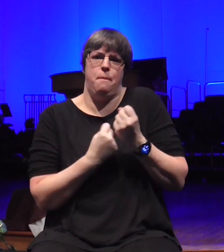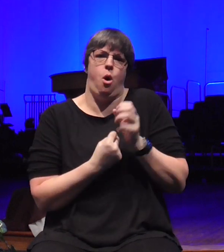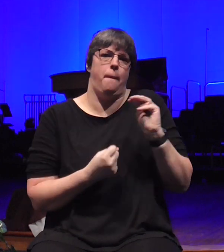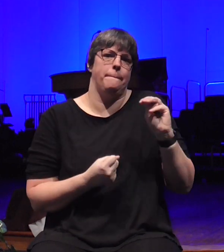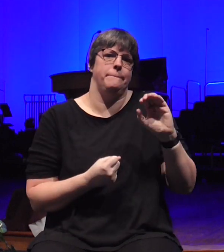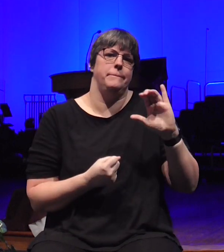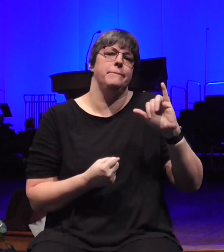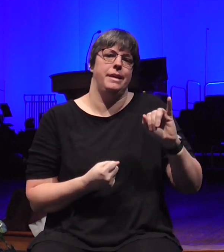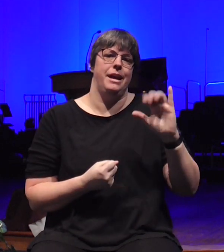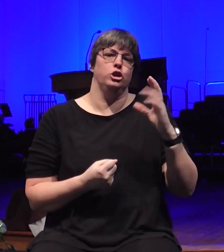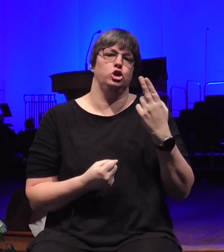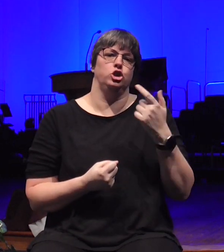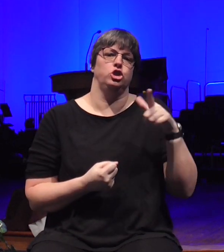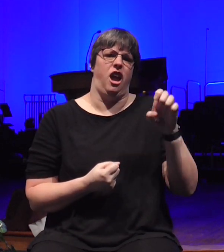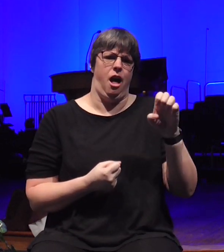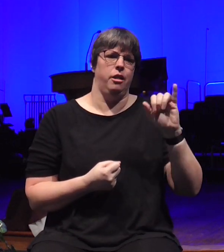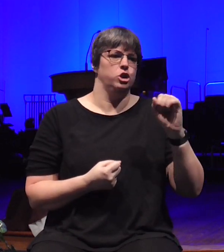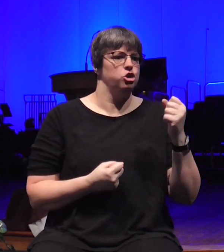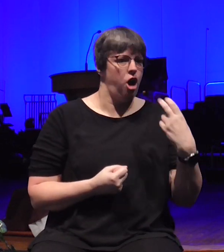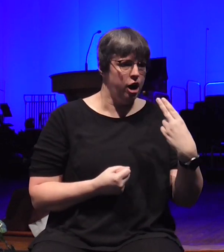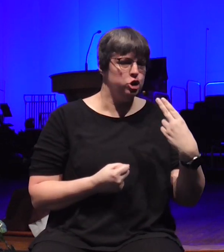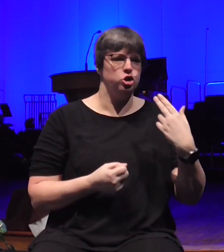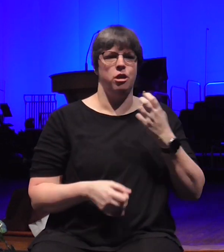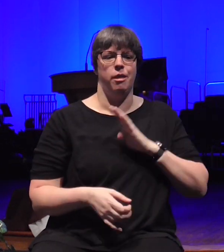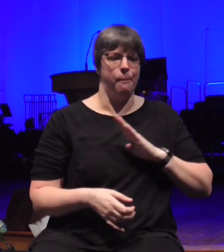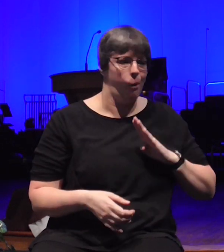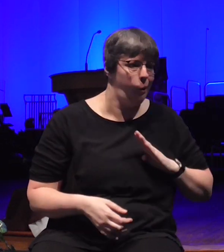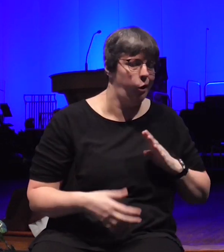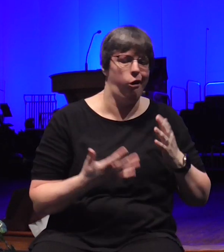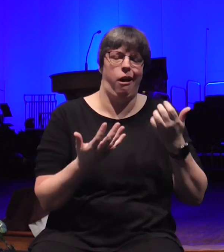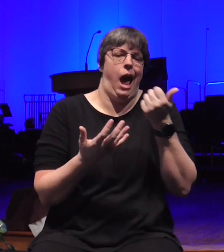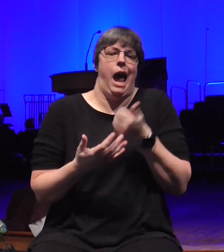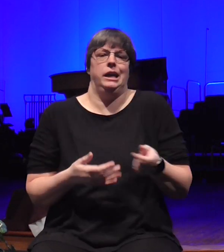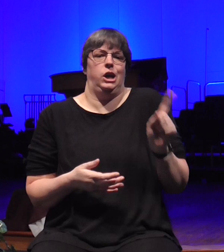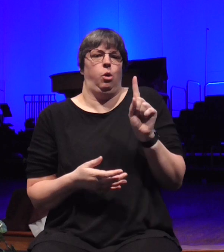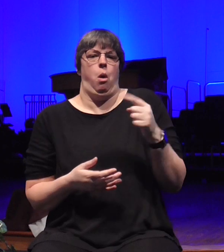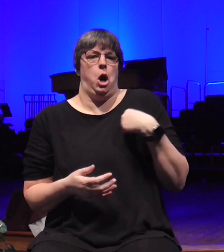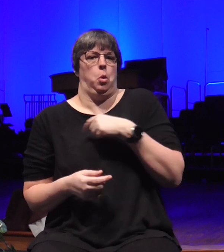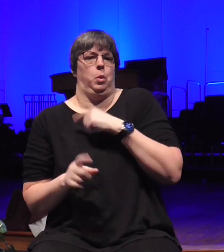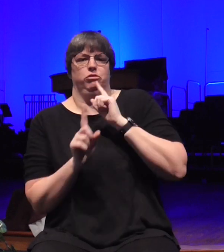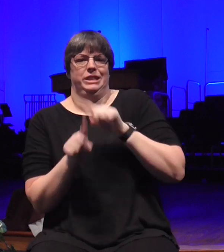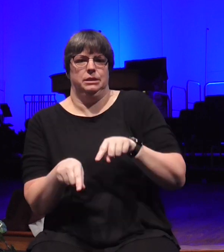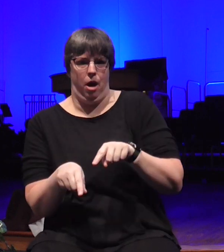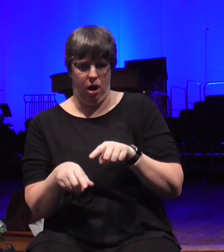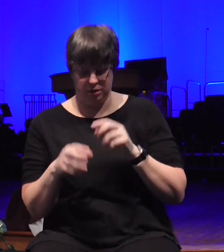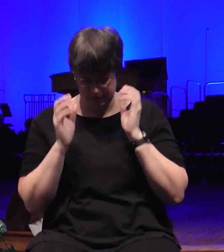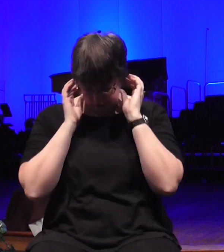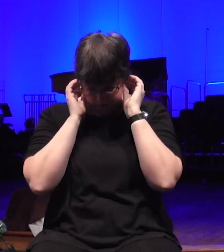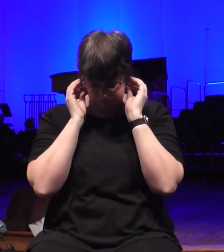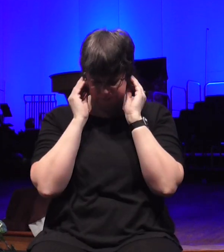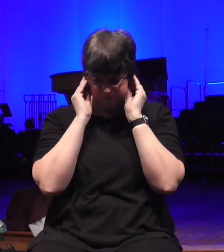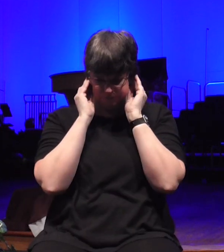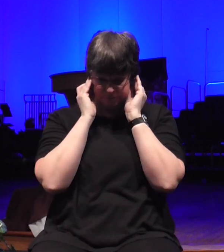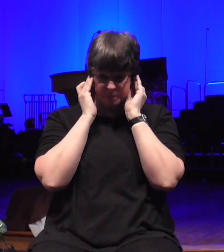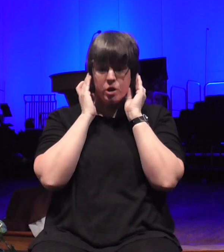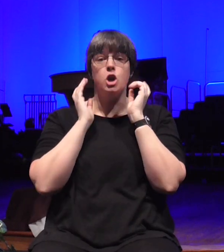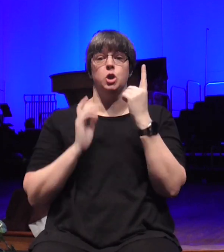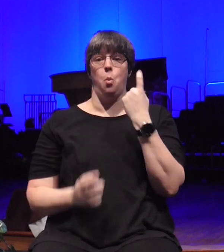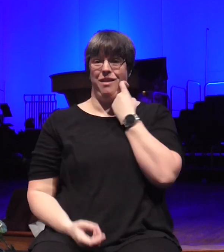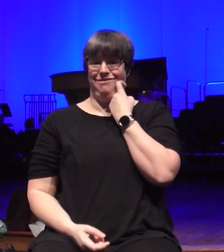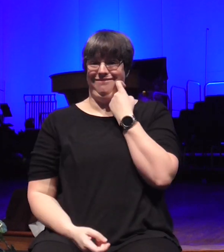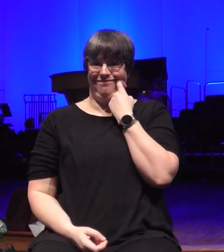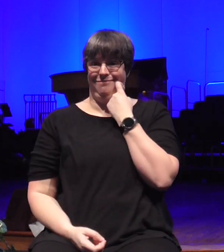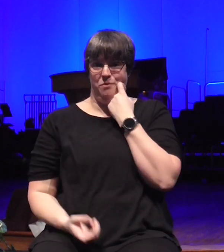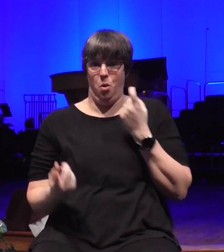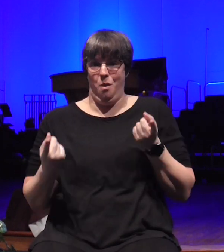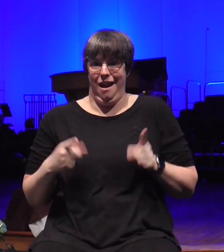Reverend Josh, the board, anybody that calls and asks, we respond. And one of the things that's been a recent pleasure is